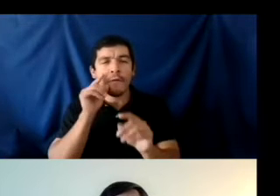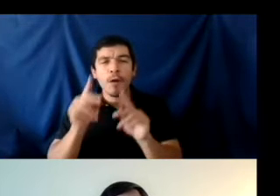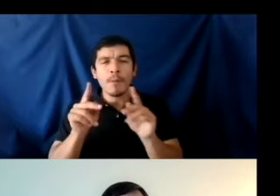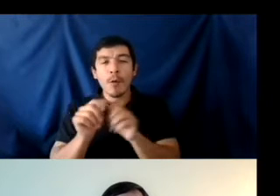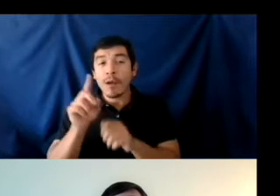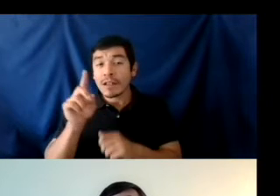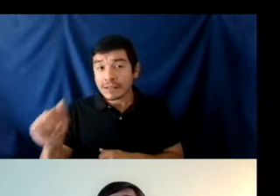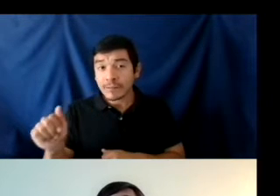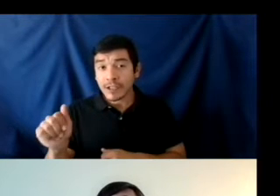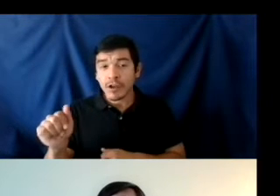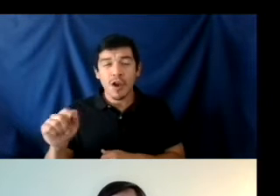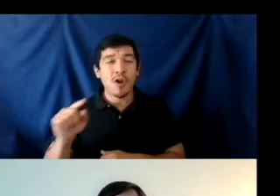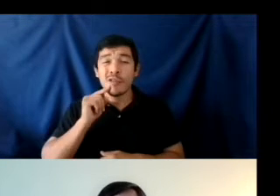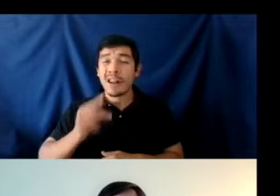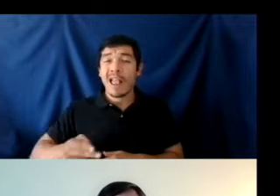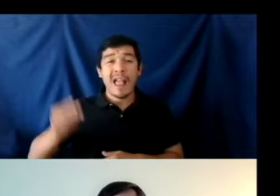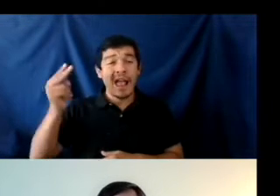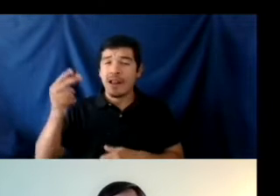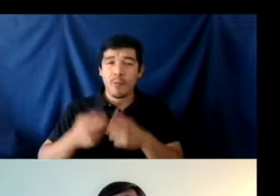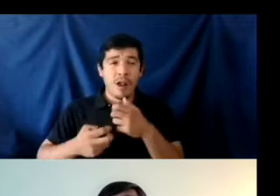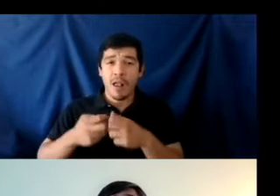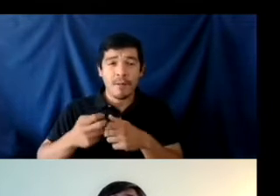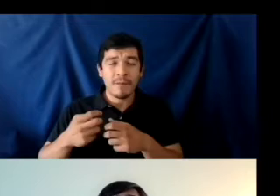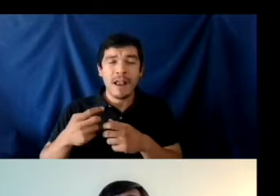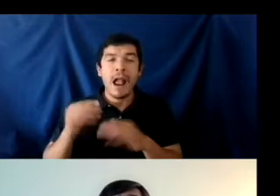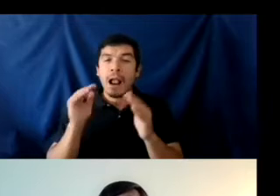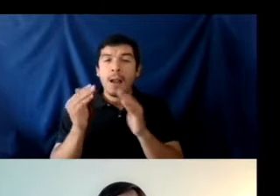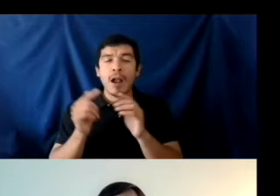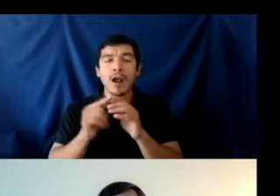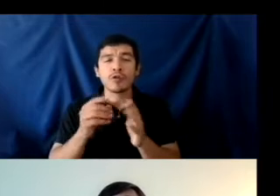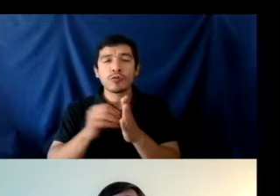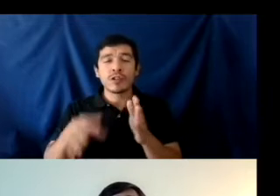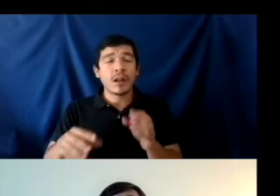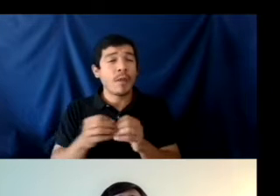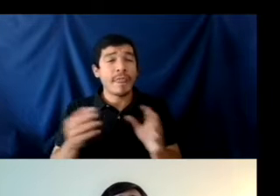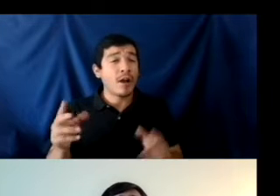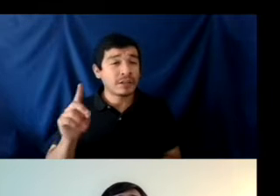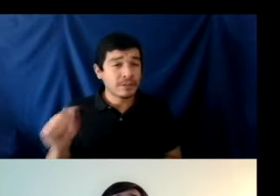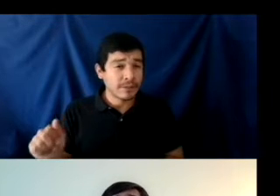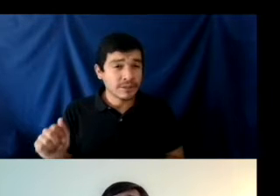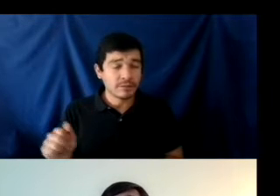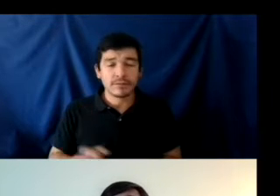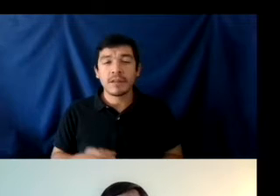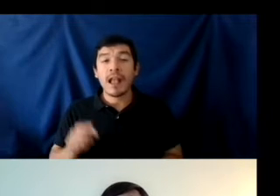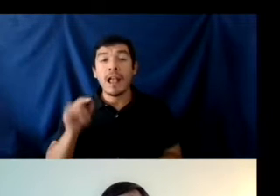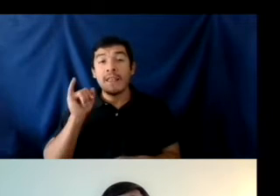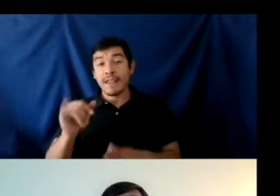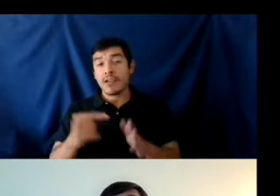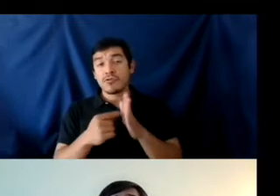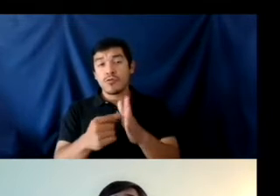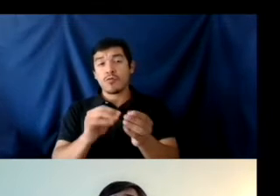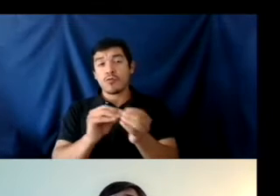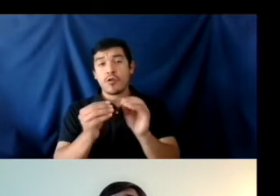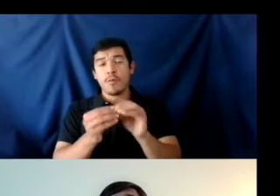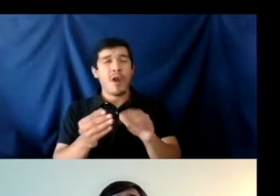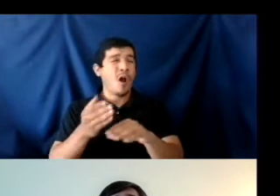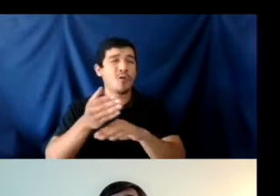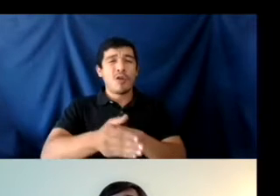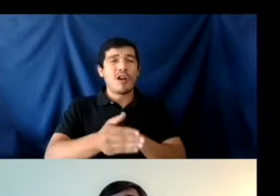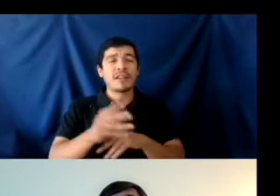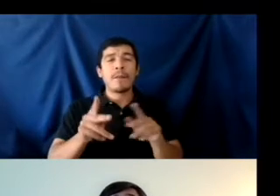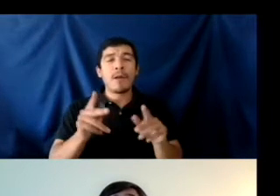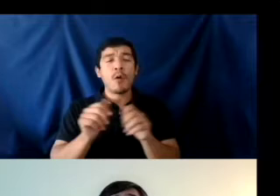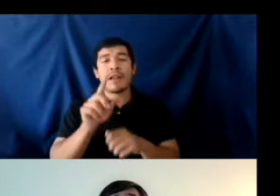which are highly problematic compared to students without disabilities. This chart shows that across the board, students